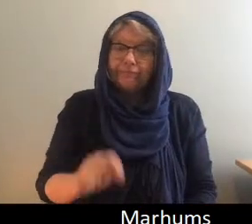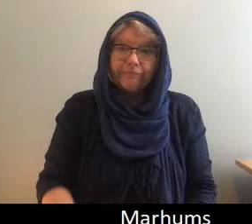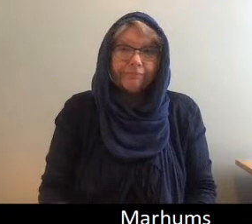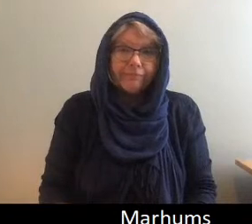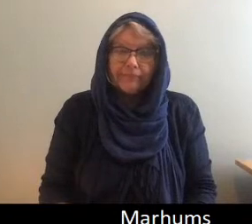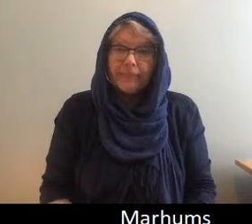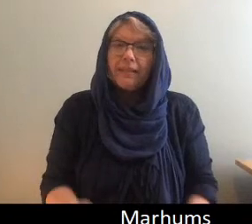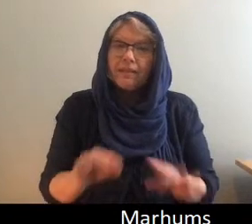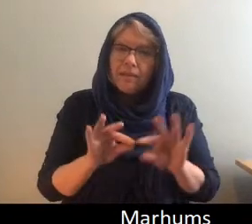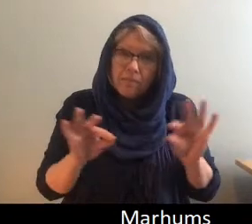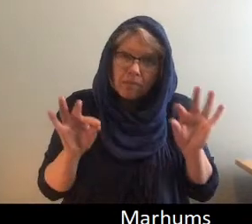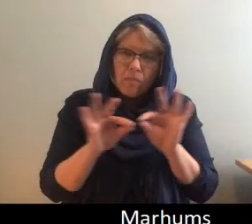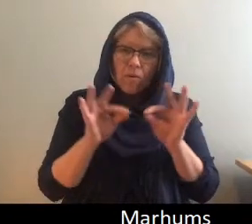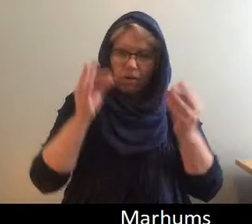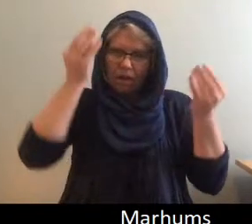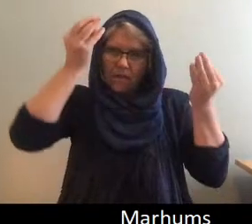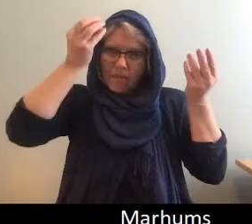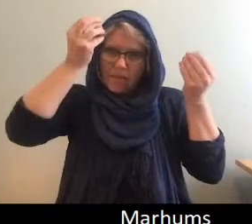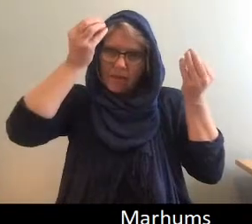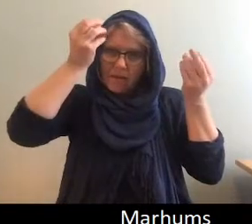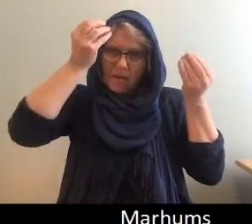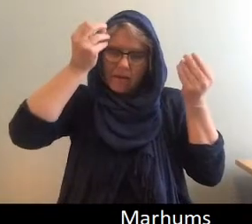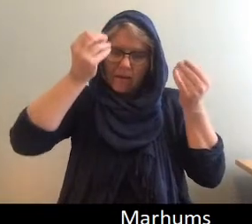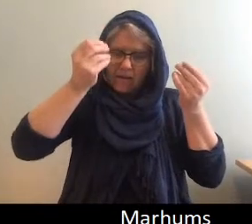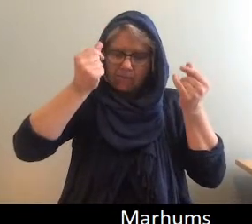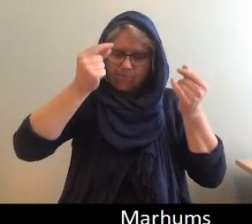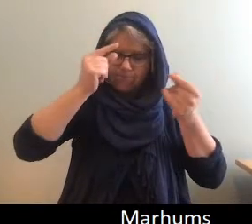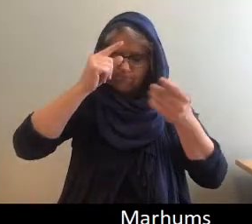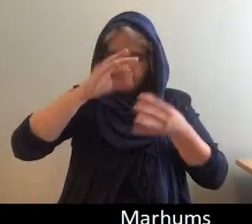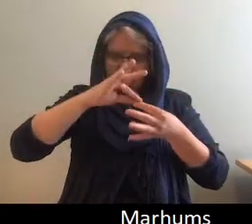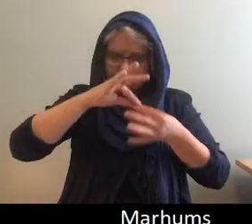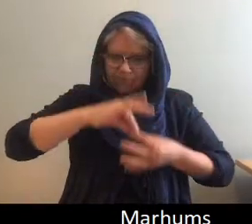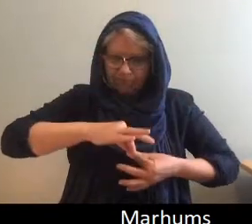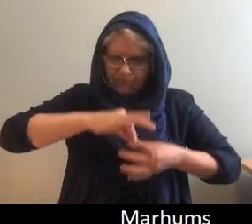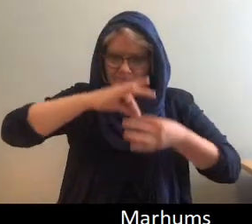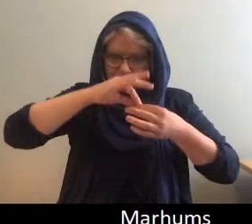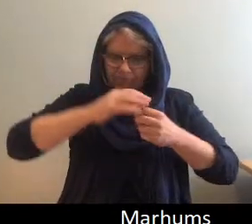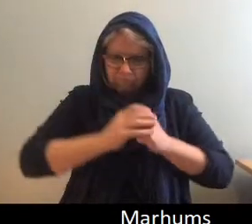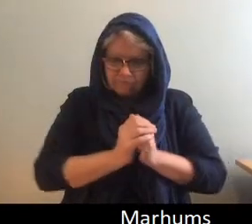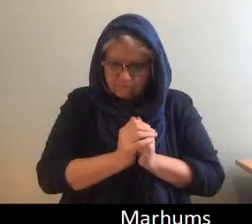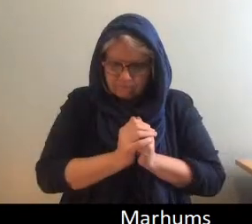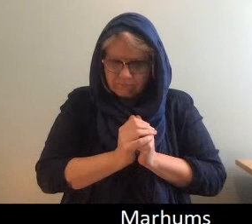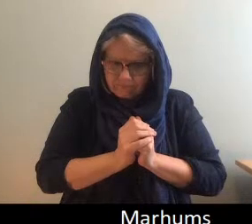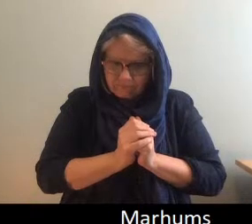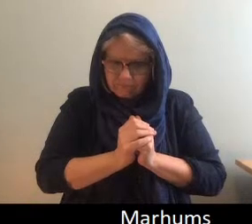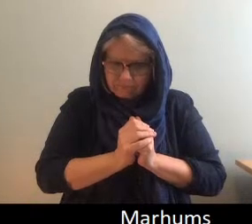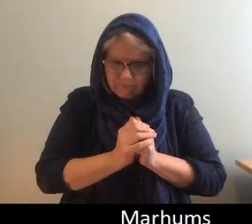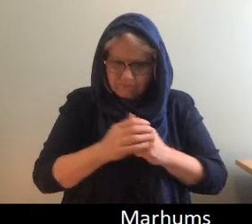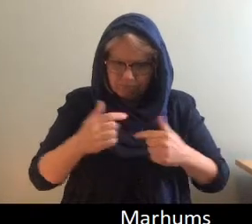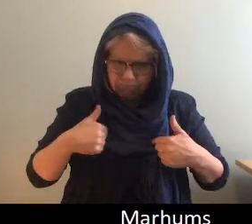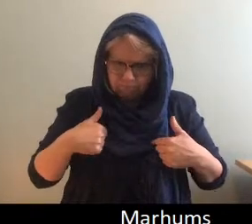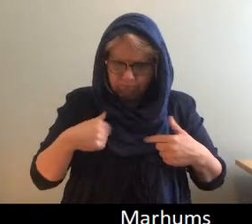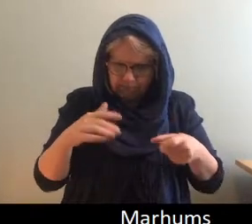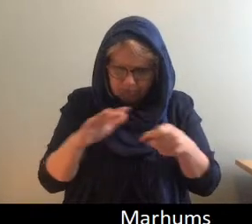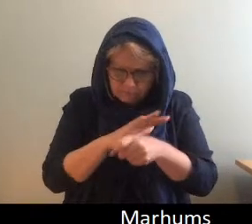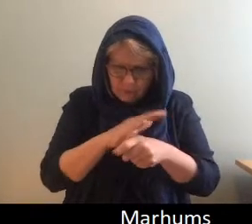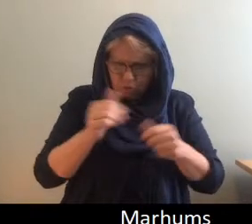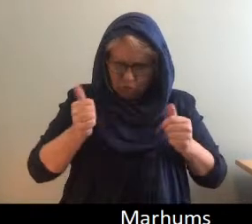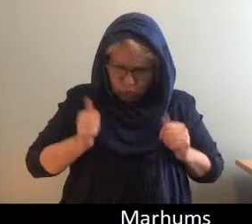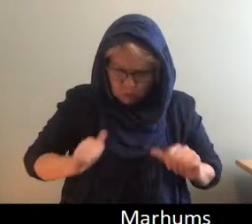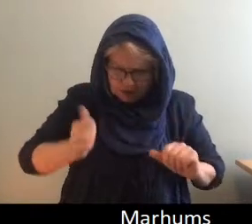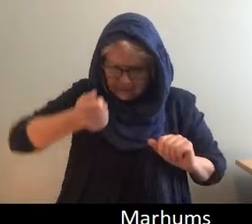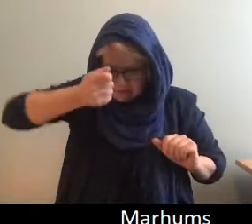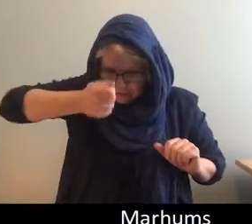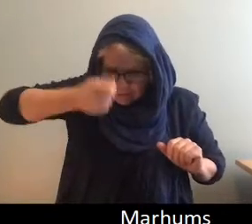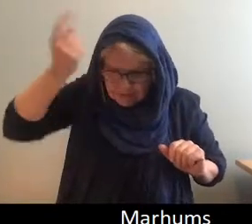having tears in our eyes and saying, Ya Allah, I am asking for forgiveness for this, this, and this. These are the things that I've done. I have